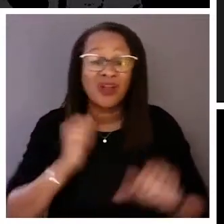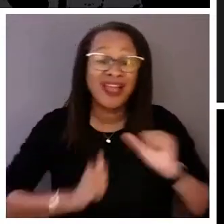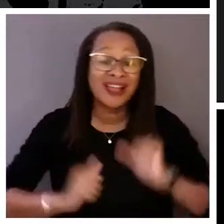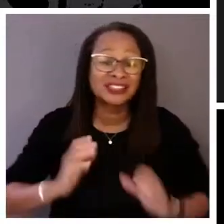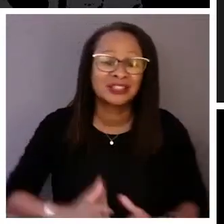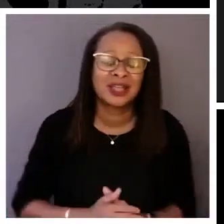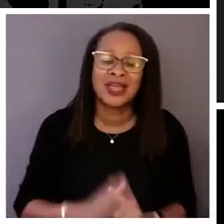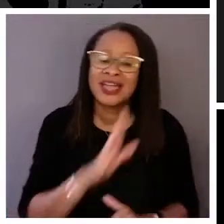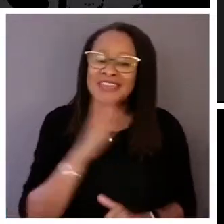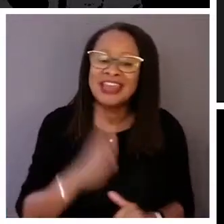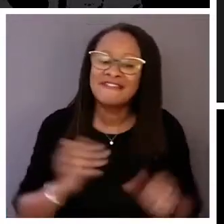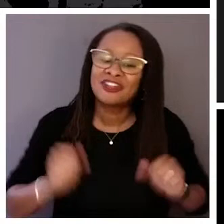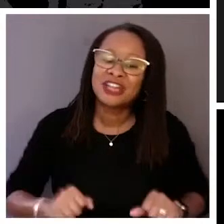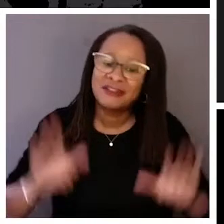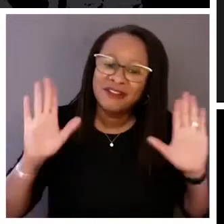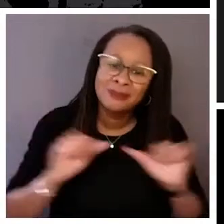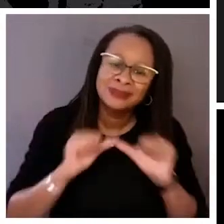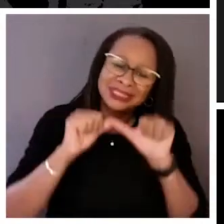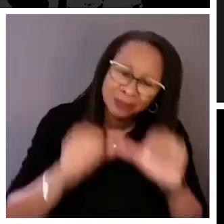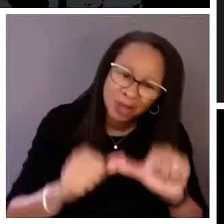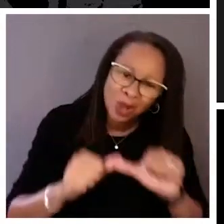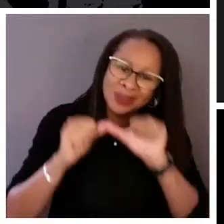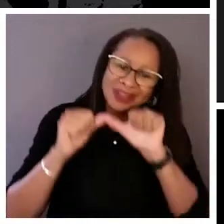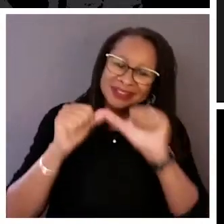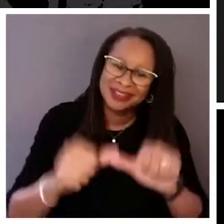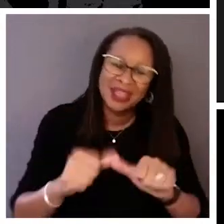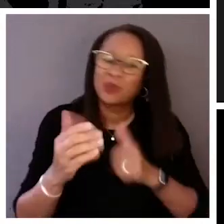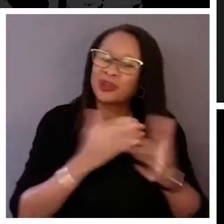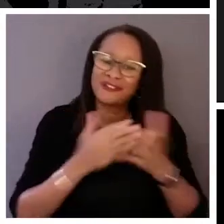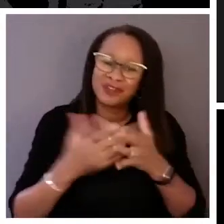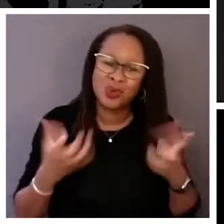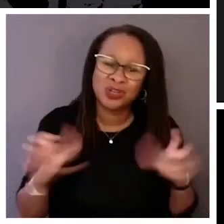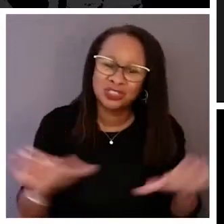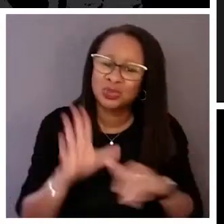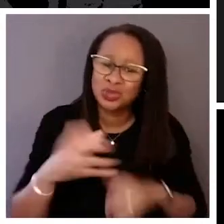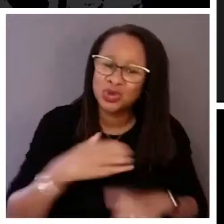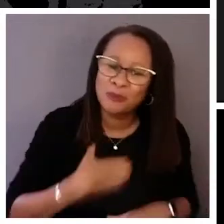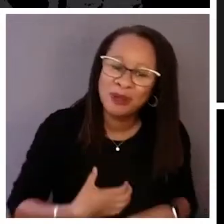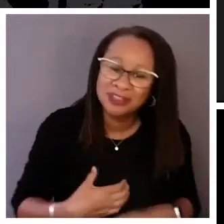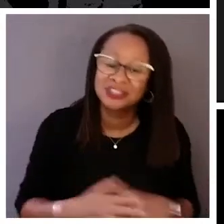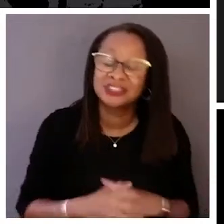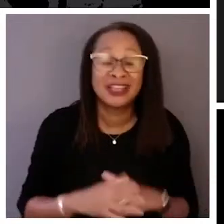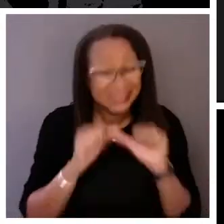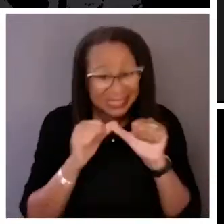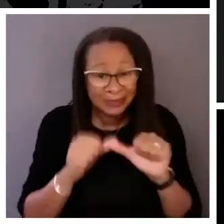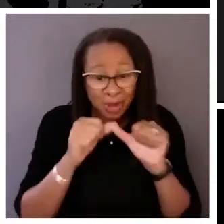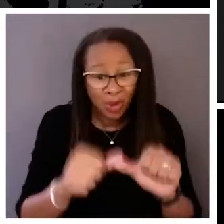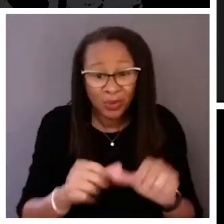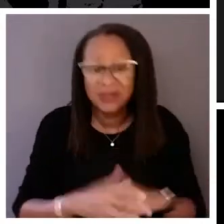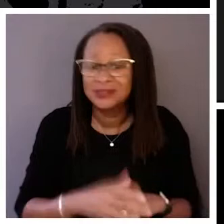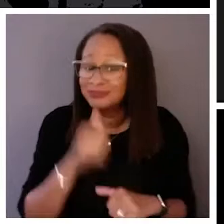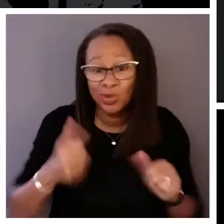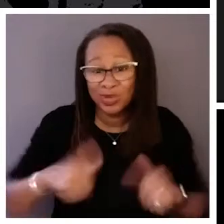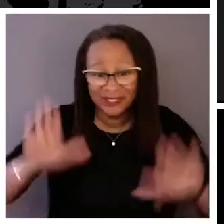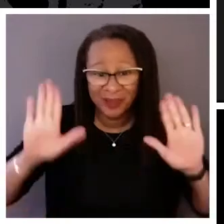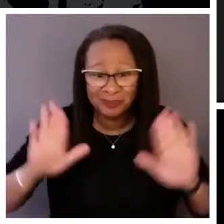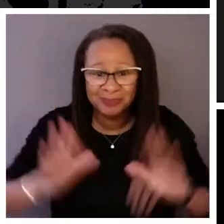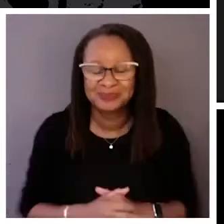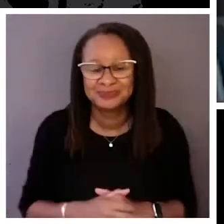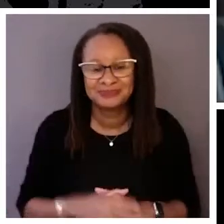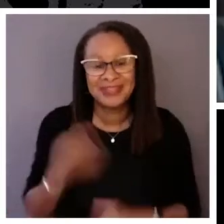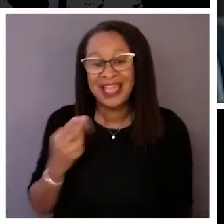for actors, never give up. Keep pursuing what you want to do and your passion, and just keep going. Don't give